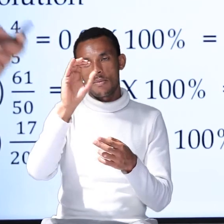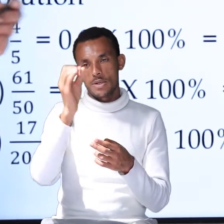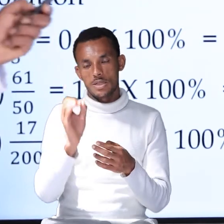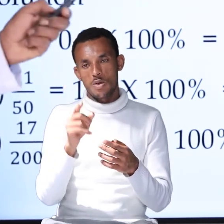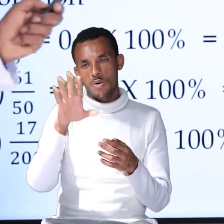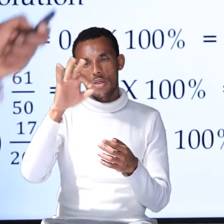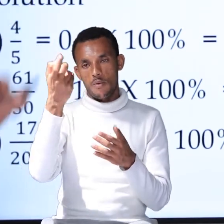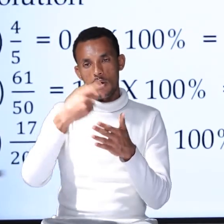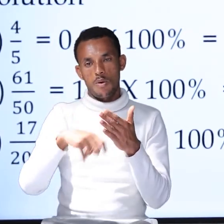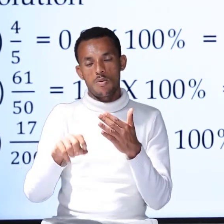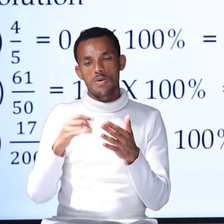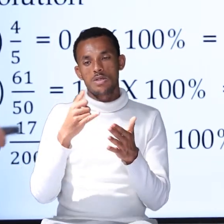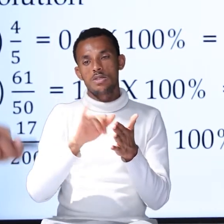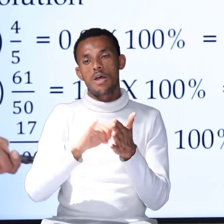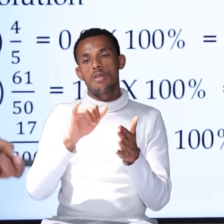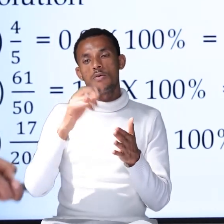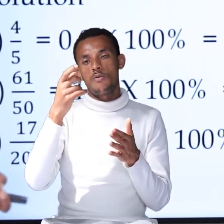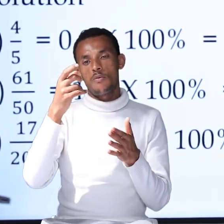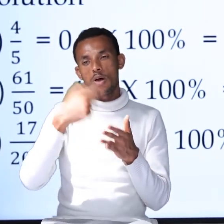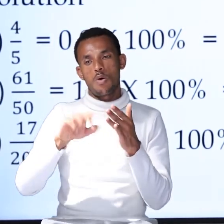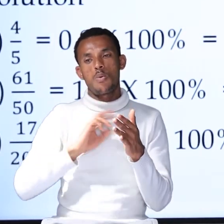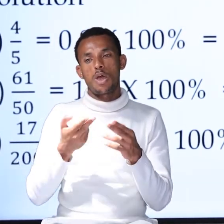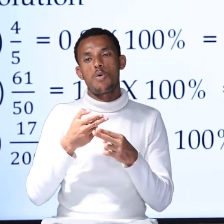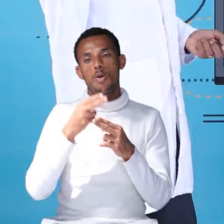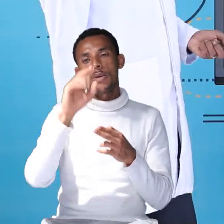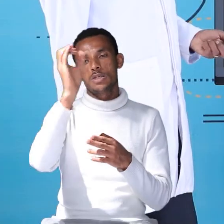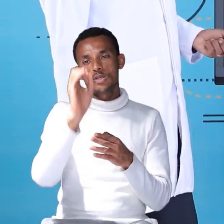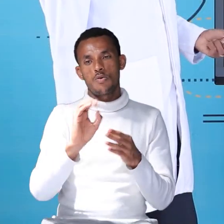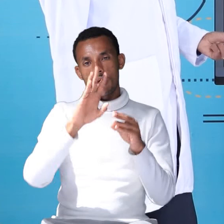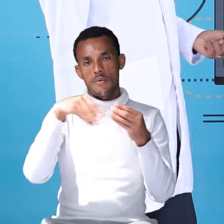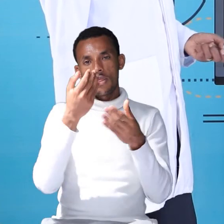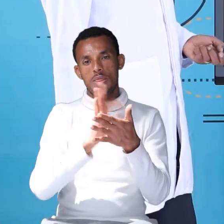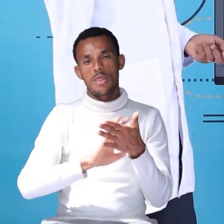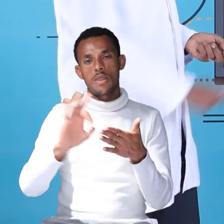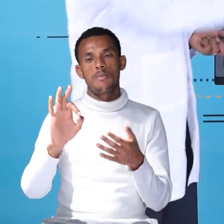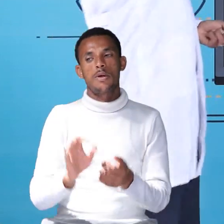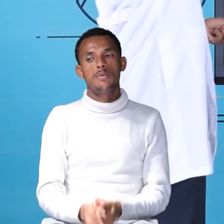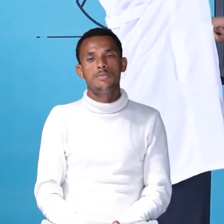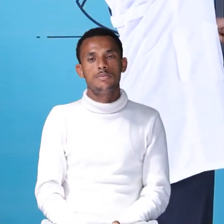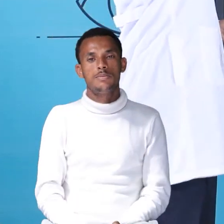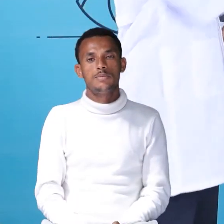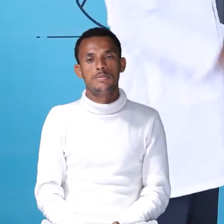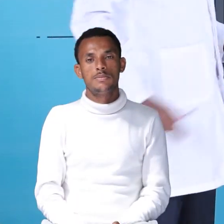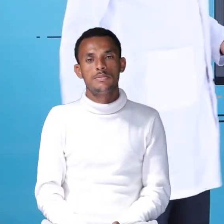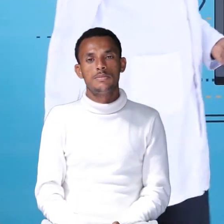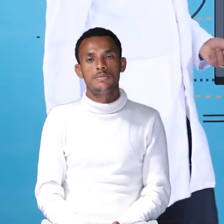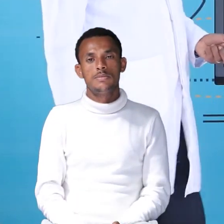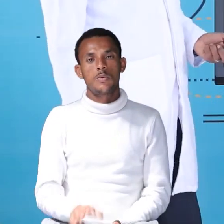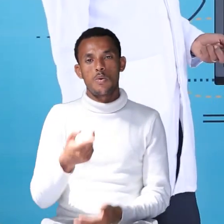is multiplied by 100%, you will get a value. That value we call is that percentage of a given number it will mean.